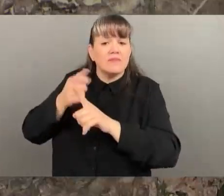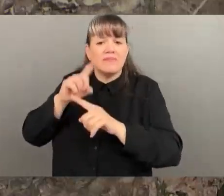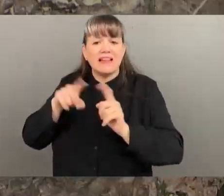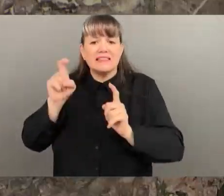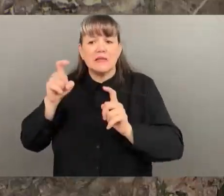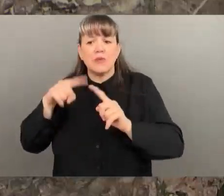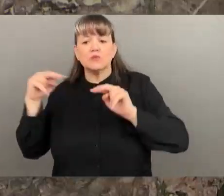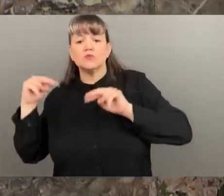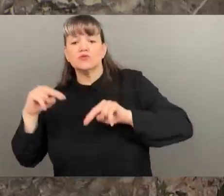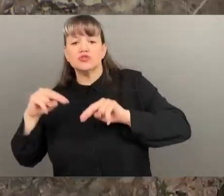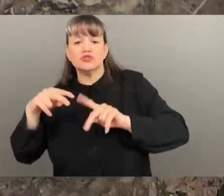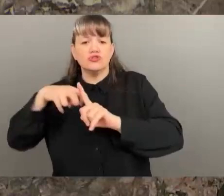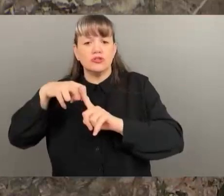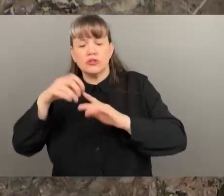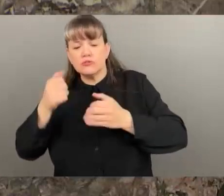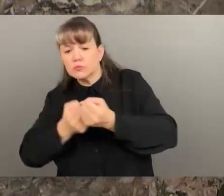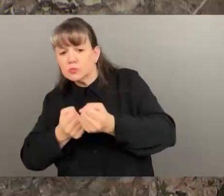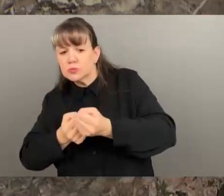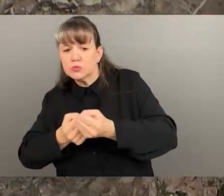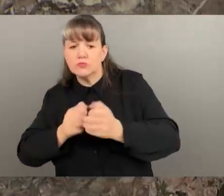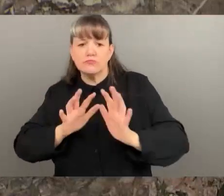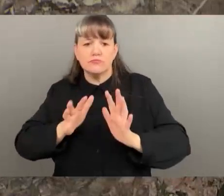Speaker,